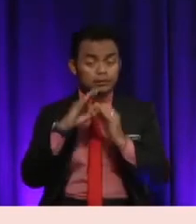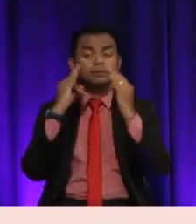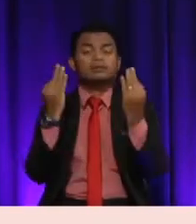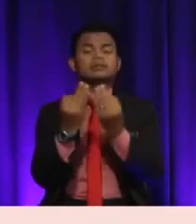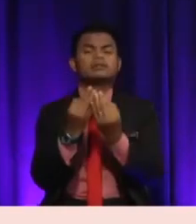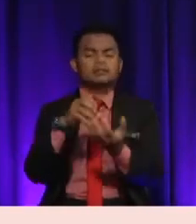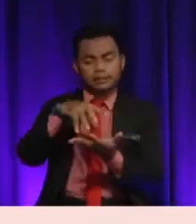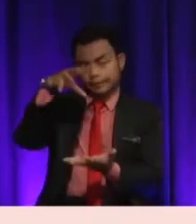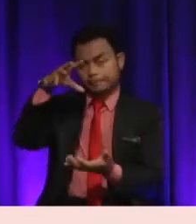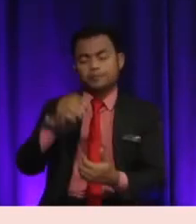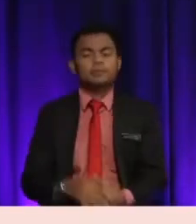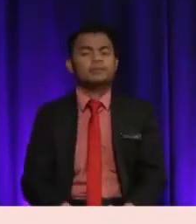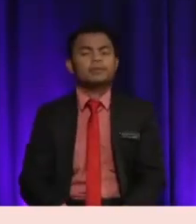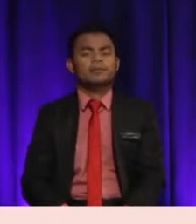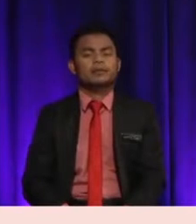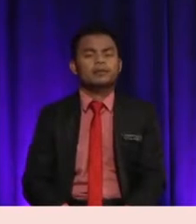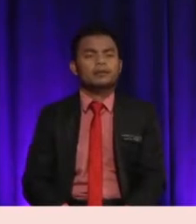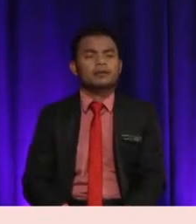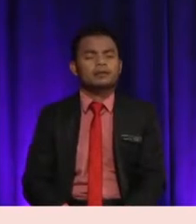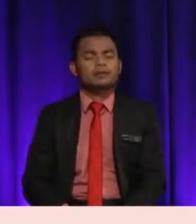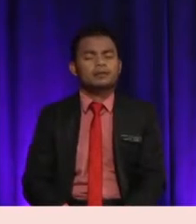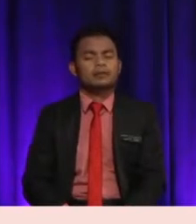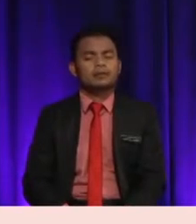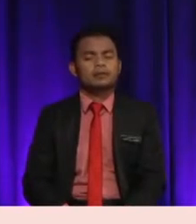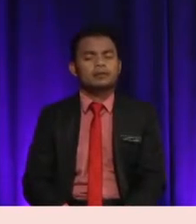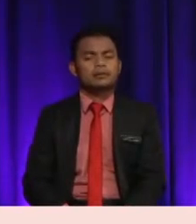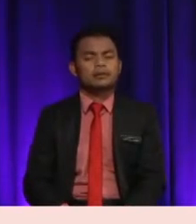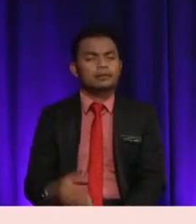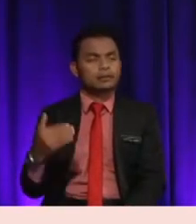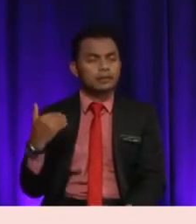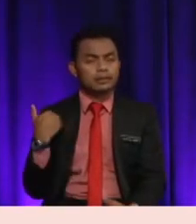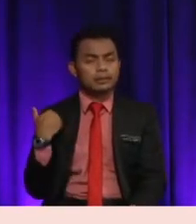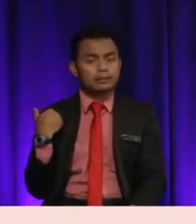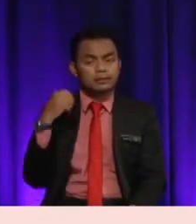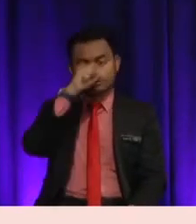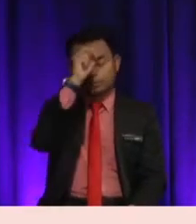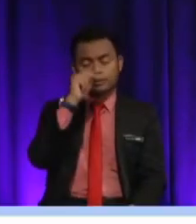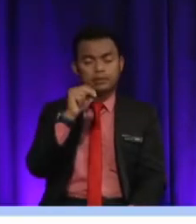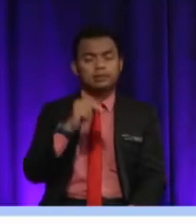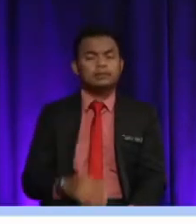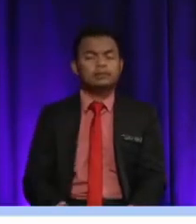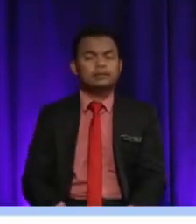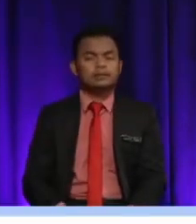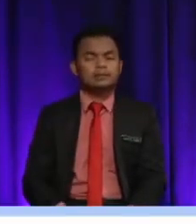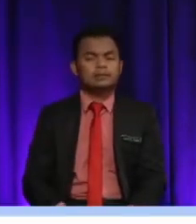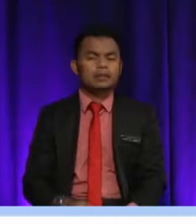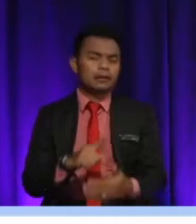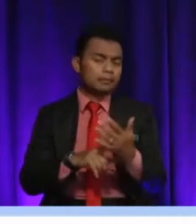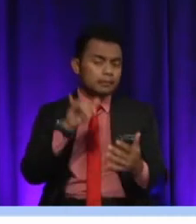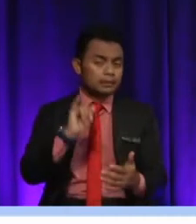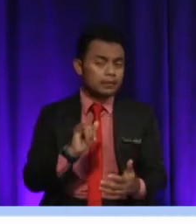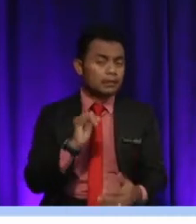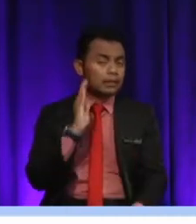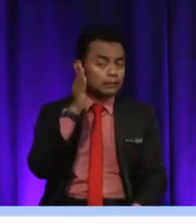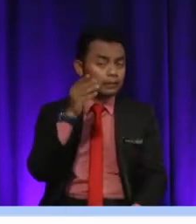Alicia. Now I have this question over here. What do you do when you find words which are not familiar? So in